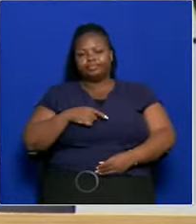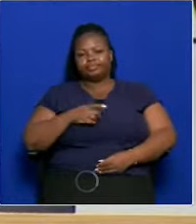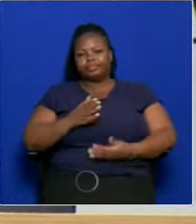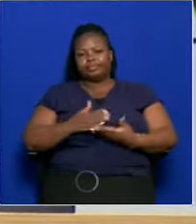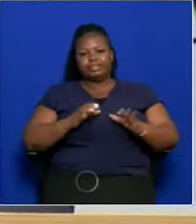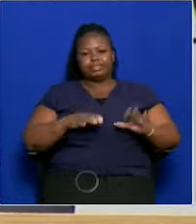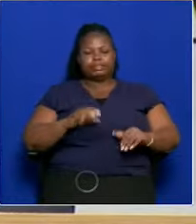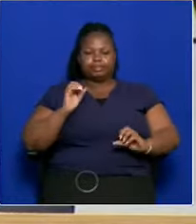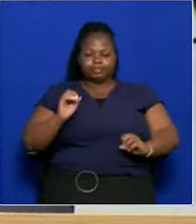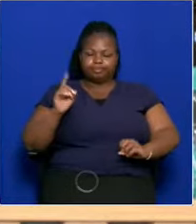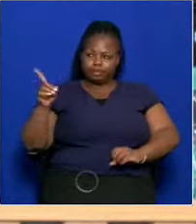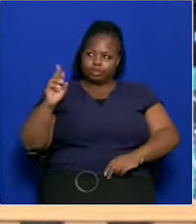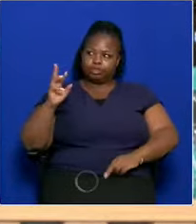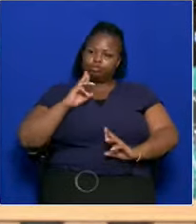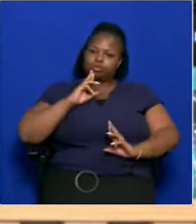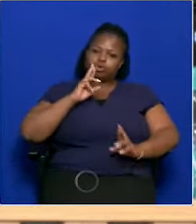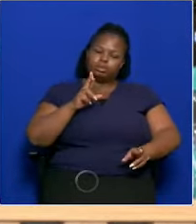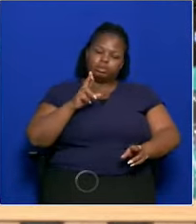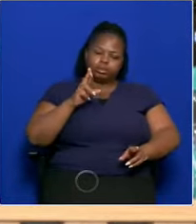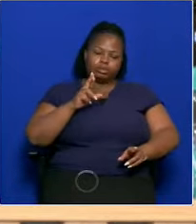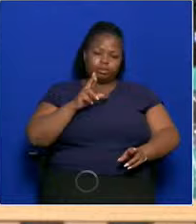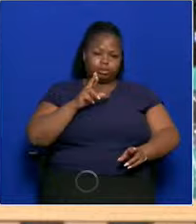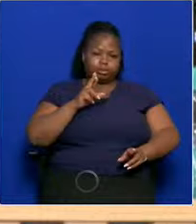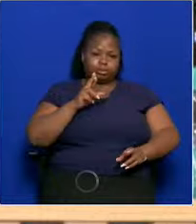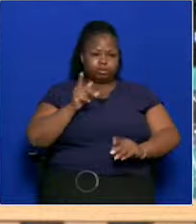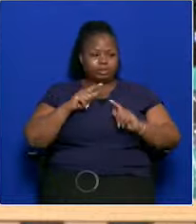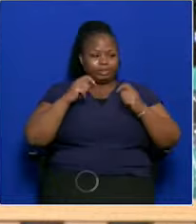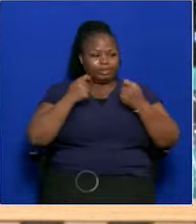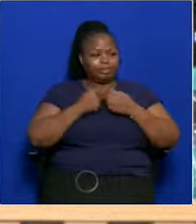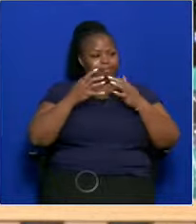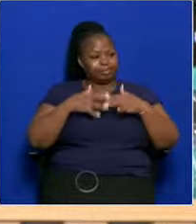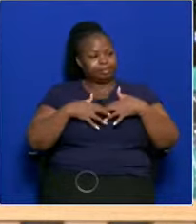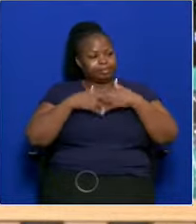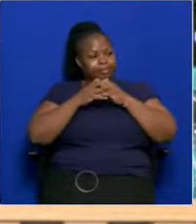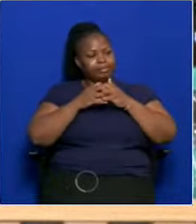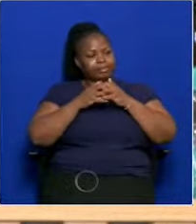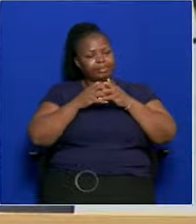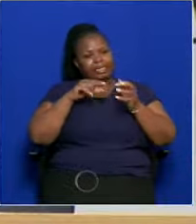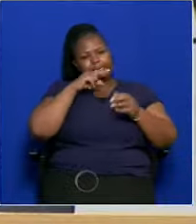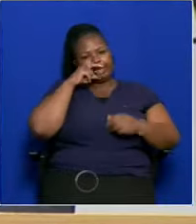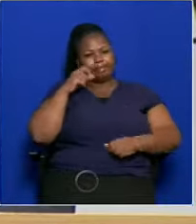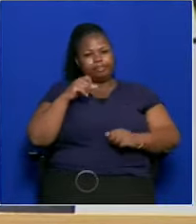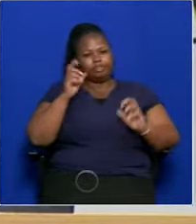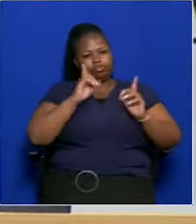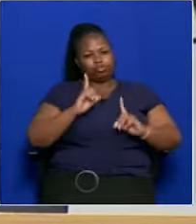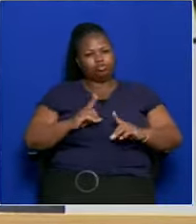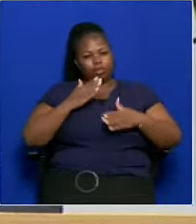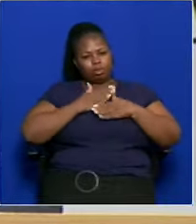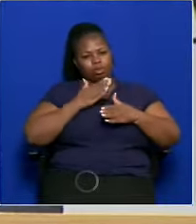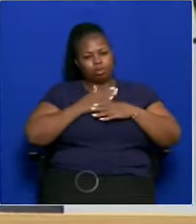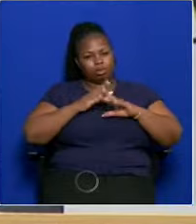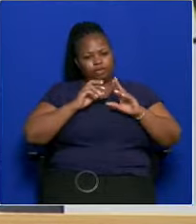reported, they formed a team called Special Operations and Investigation under the